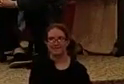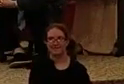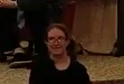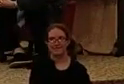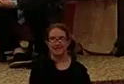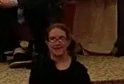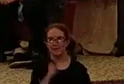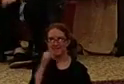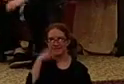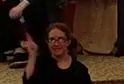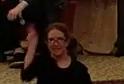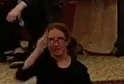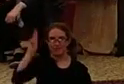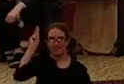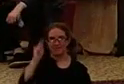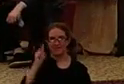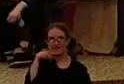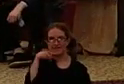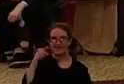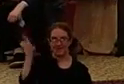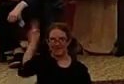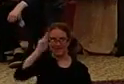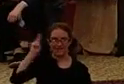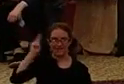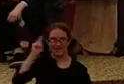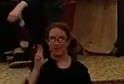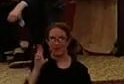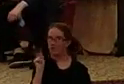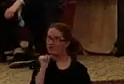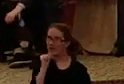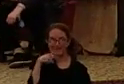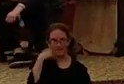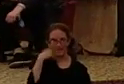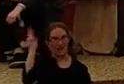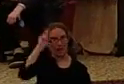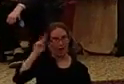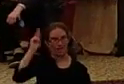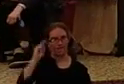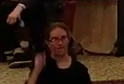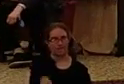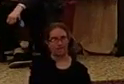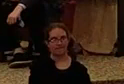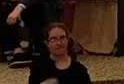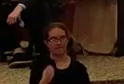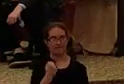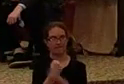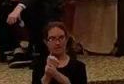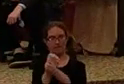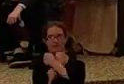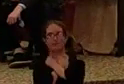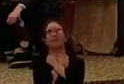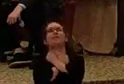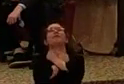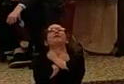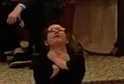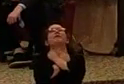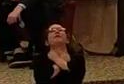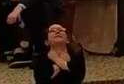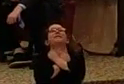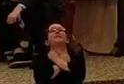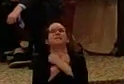I ain't saying uncle. Say uncle! No, I ain't saying uncle. He'd lay across the top of